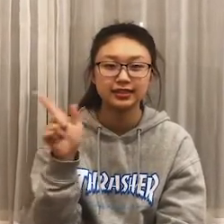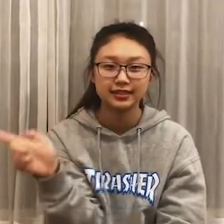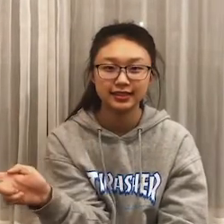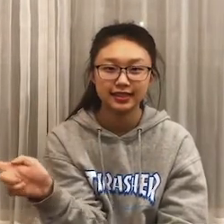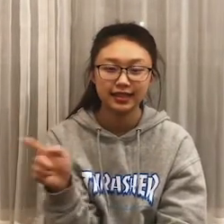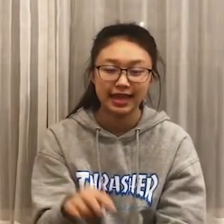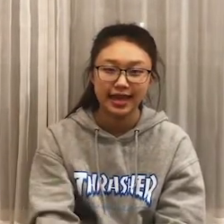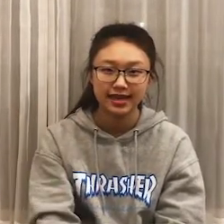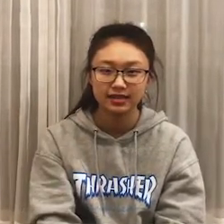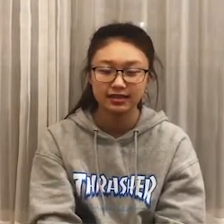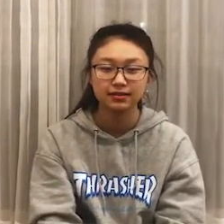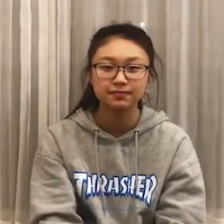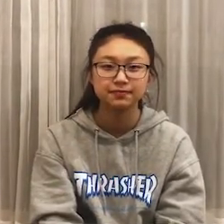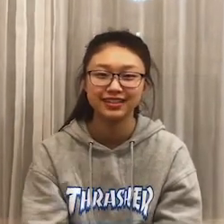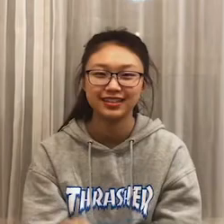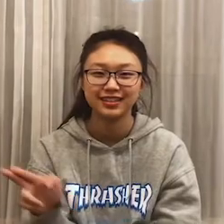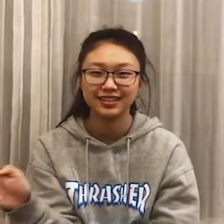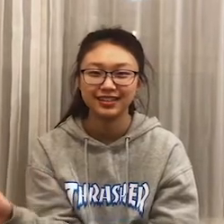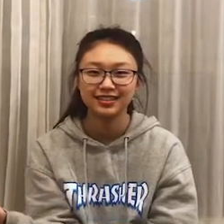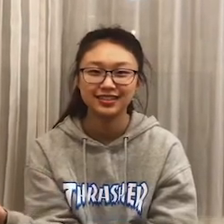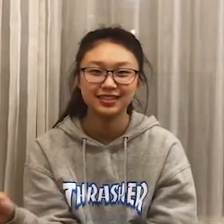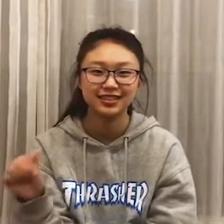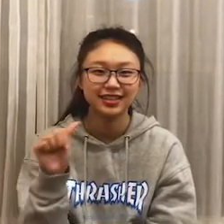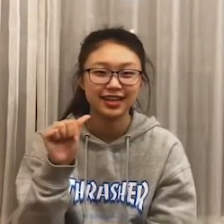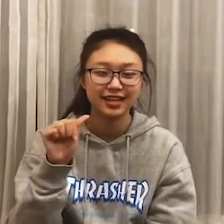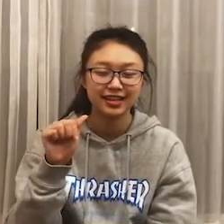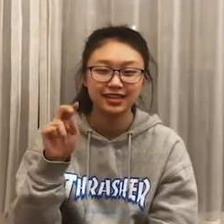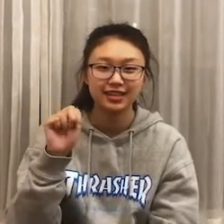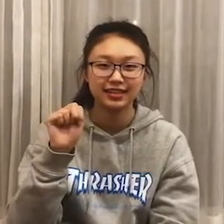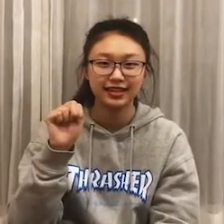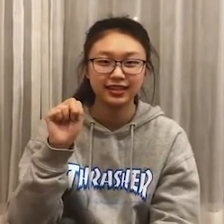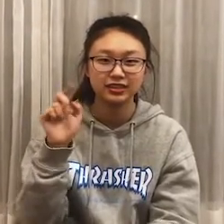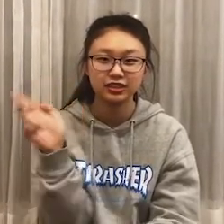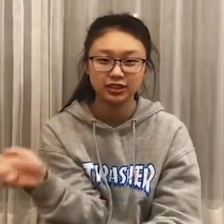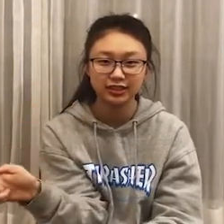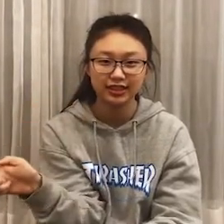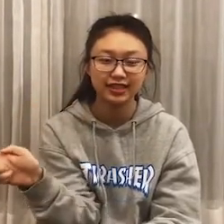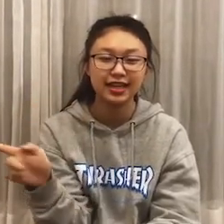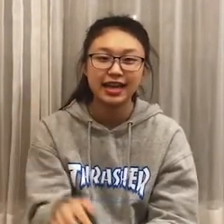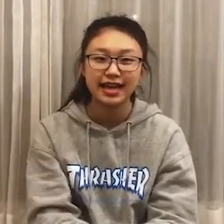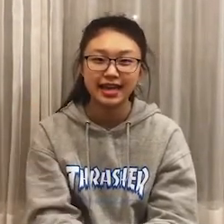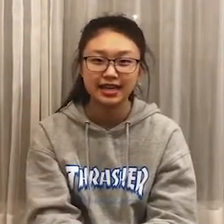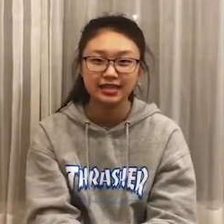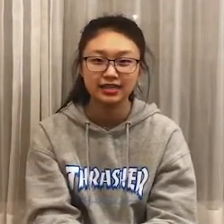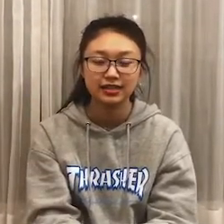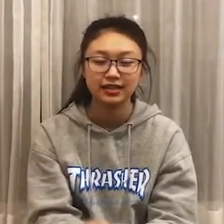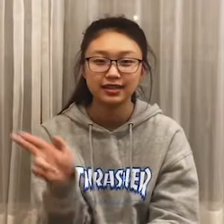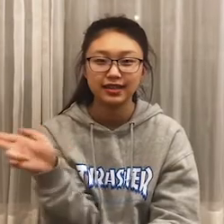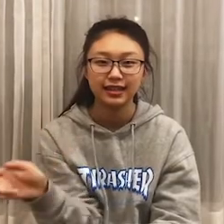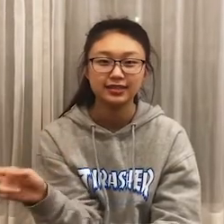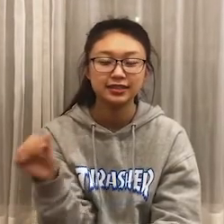telephone. And also, it can be used as a measure word to